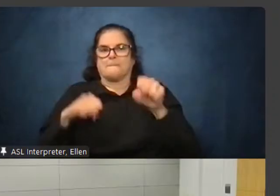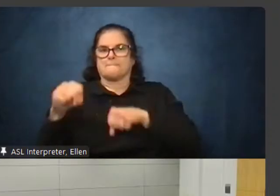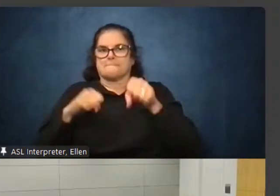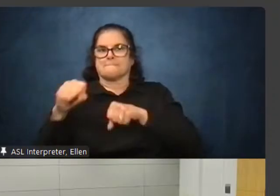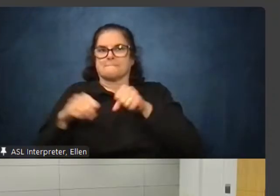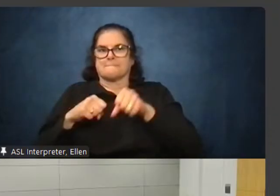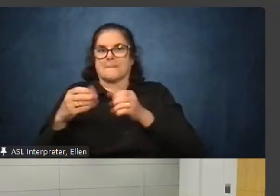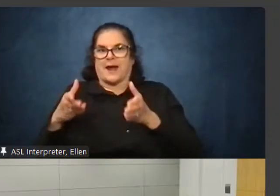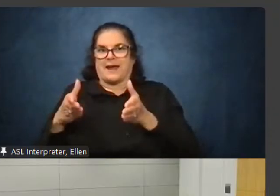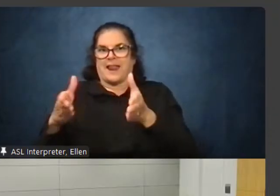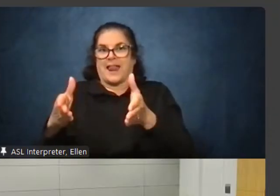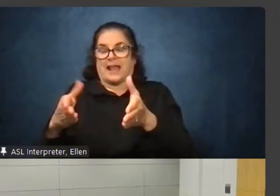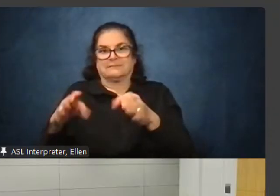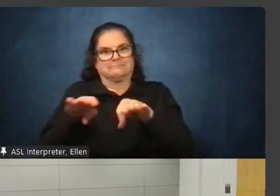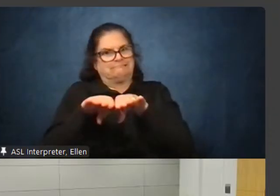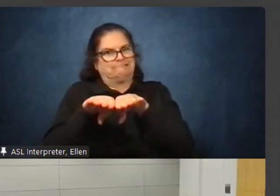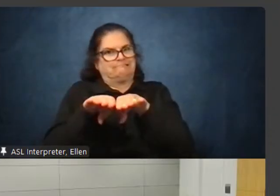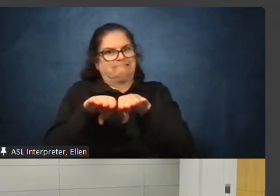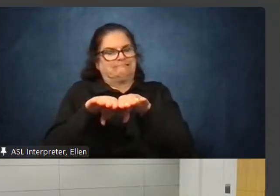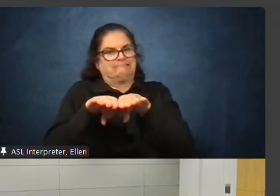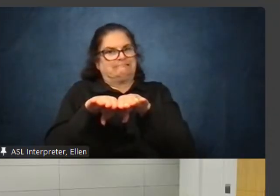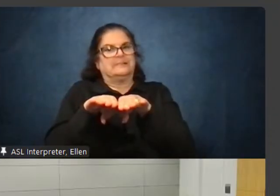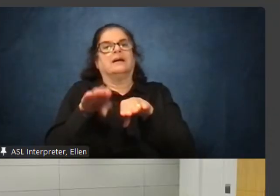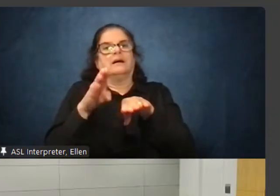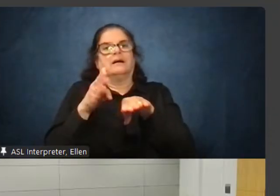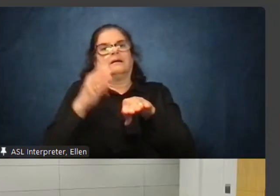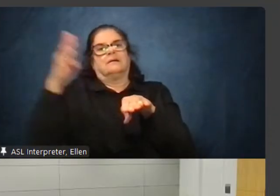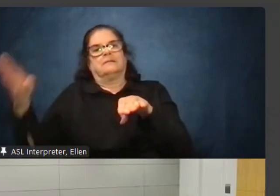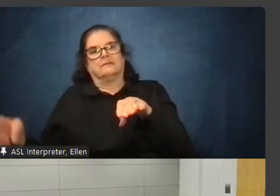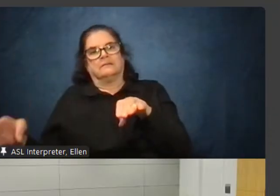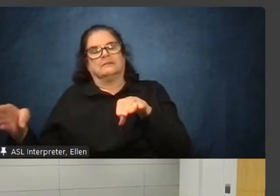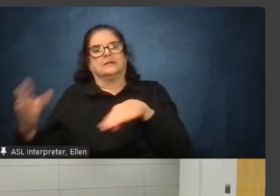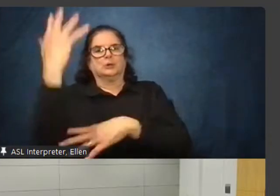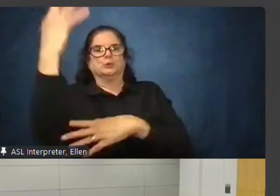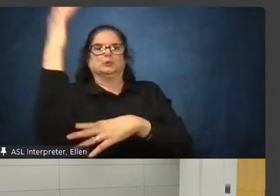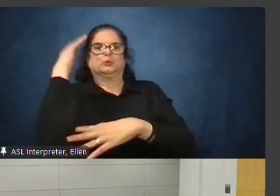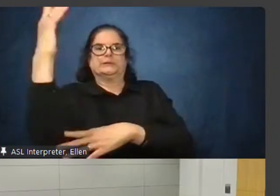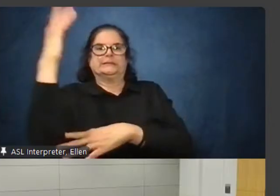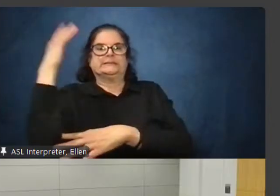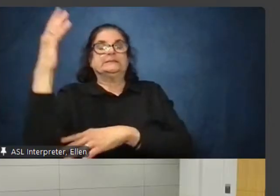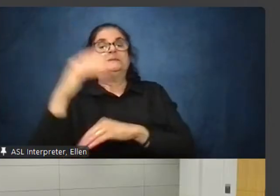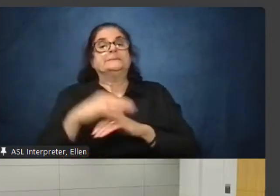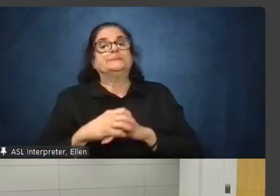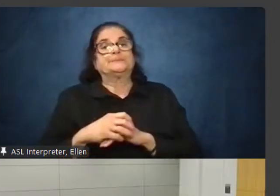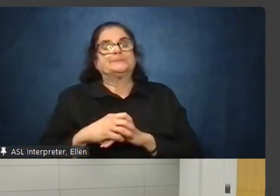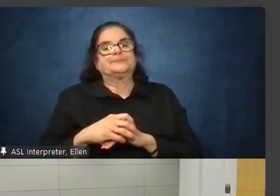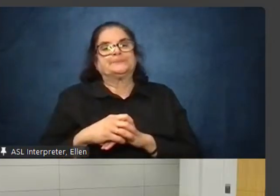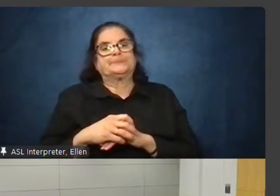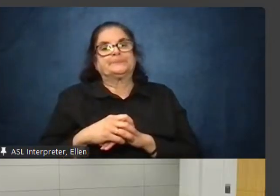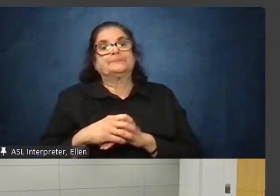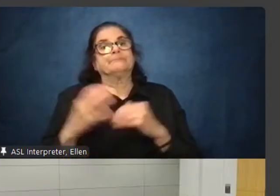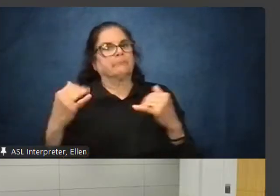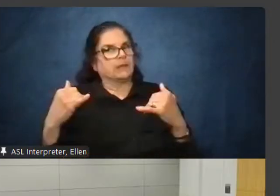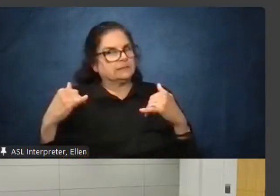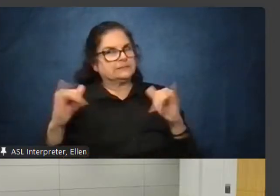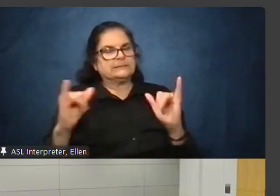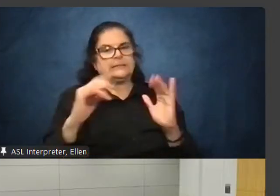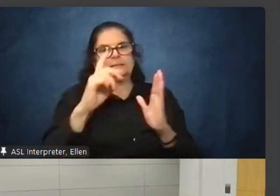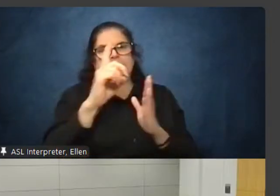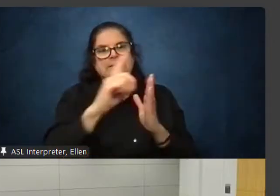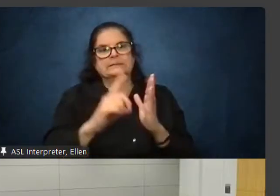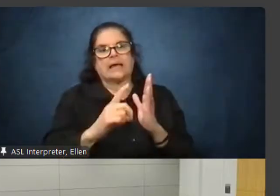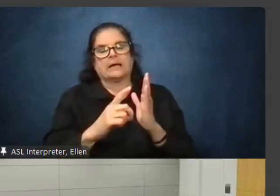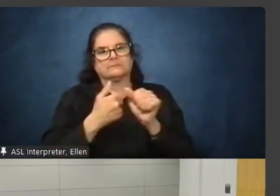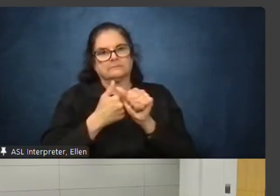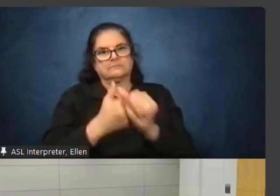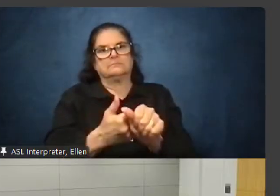existing sidewalk, which has some street trees in it, and then the pedestrian access route to the left of it. this is still designed to kind of adhere